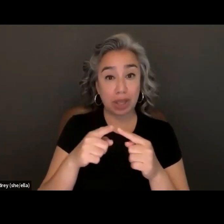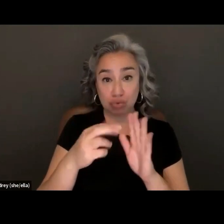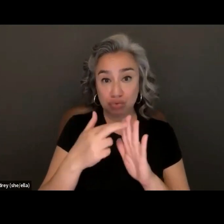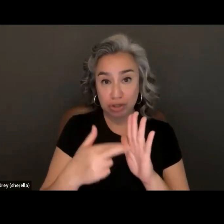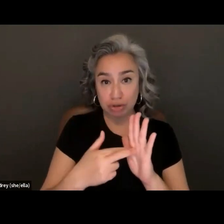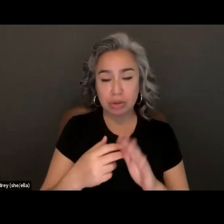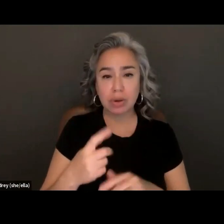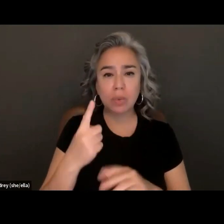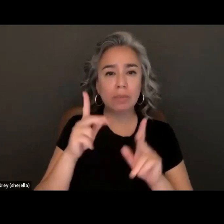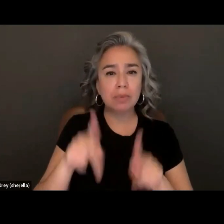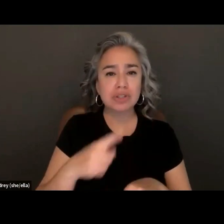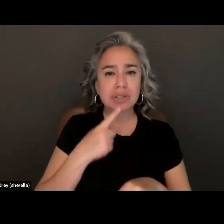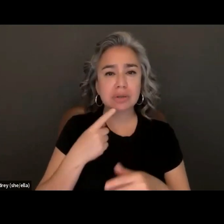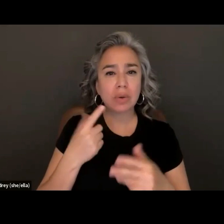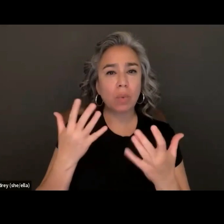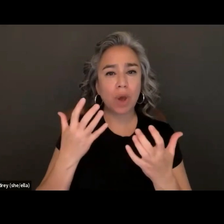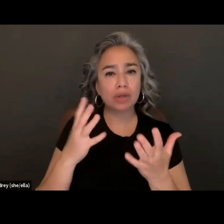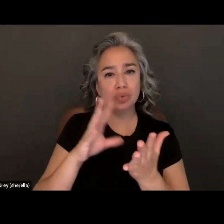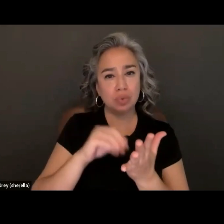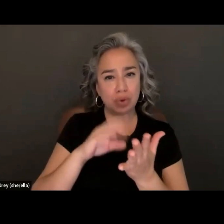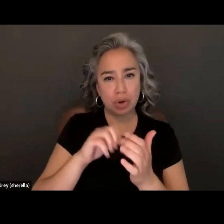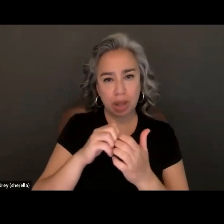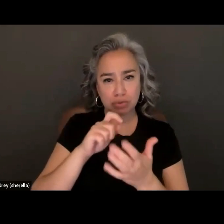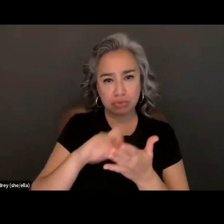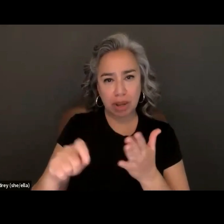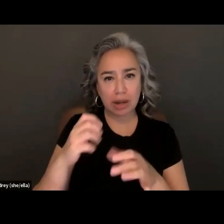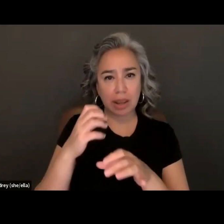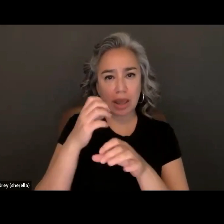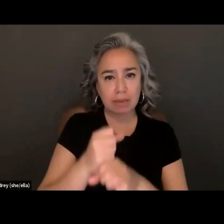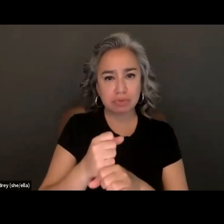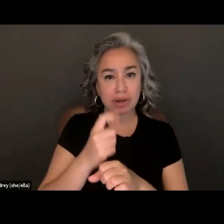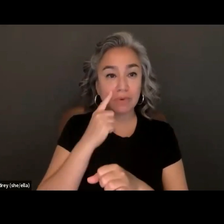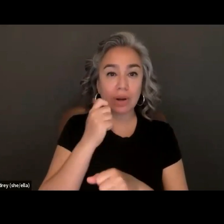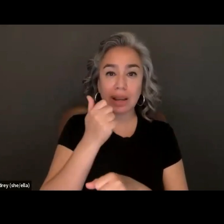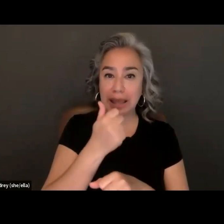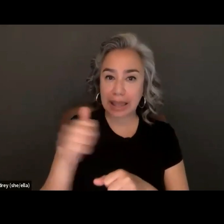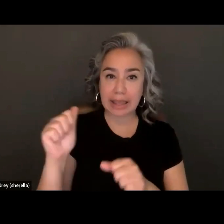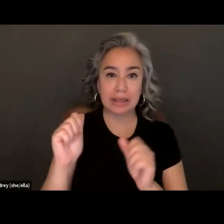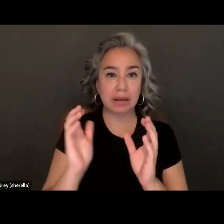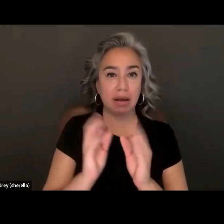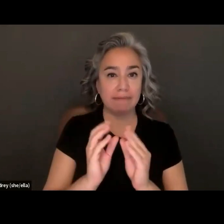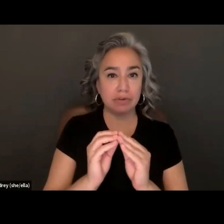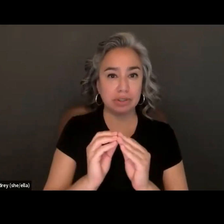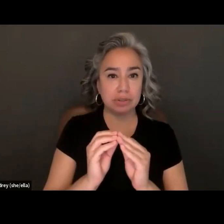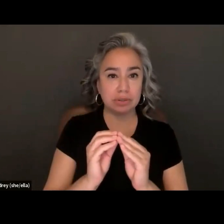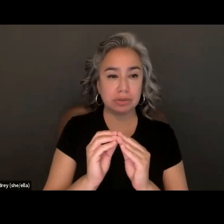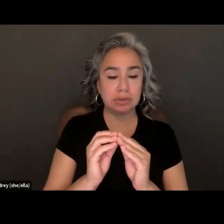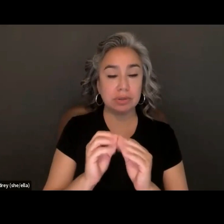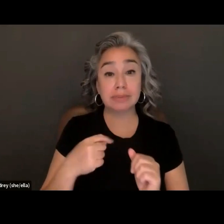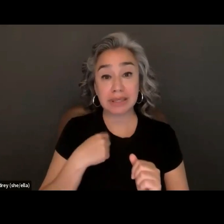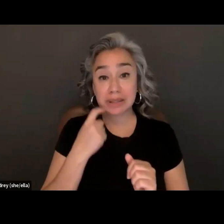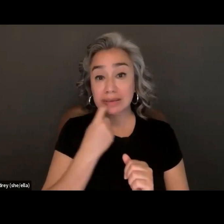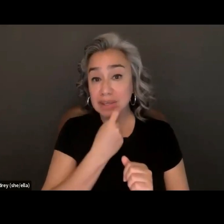one thing that they want to learn is how to write an abstract for any conference. And I think what David and I just went